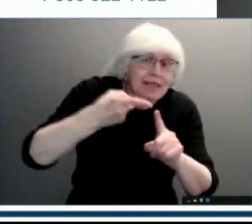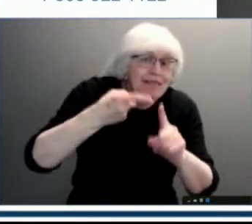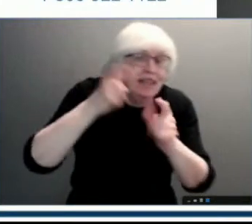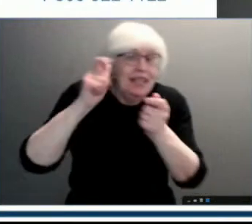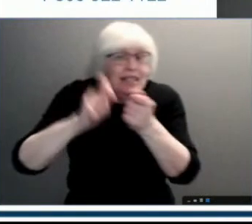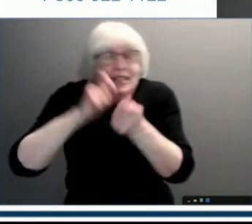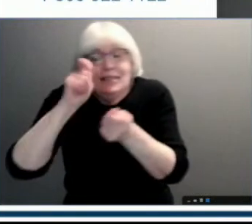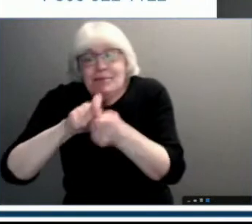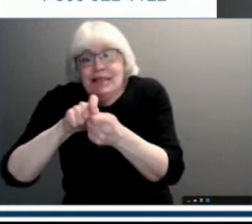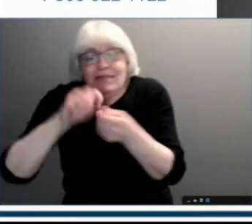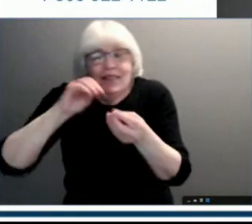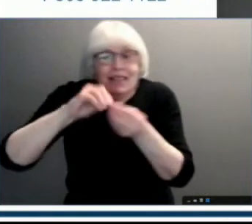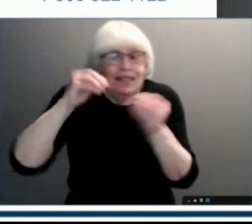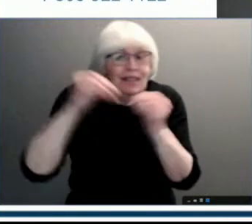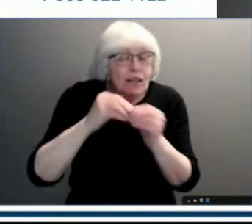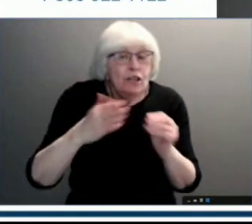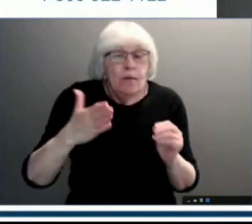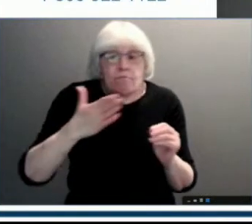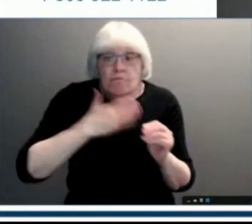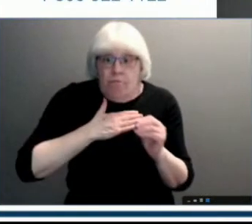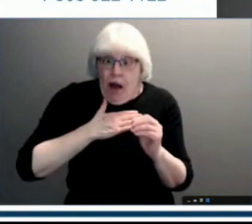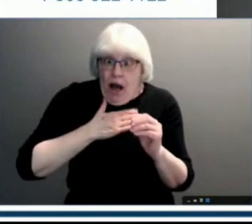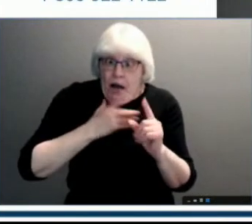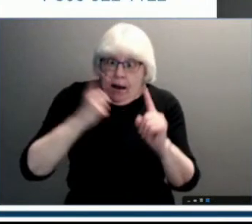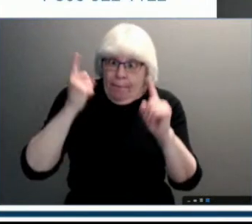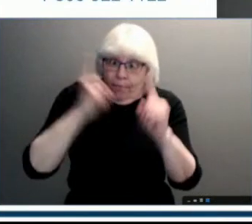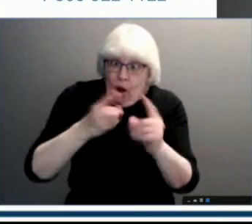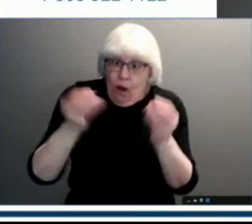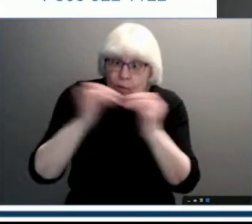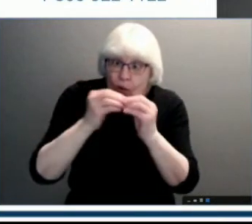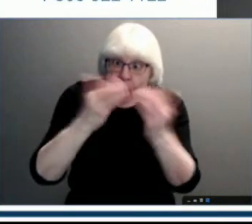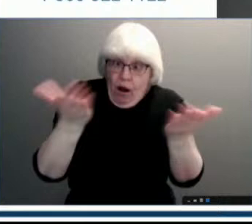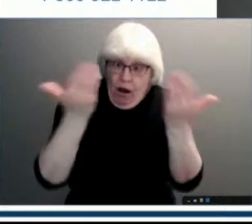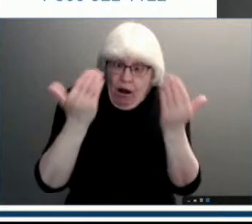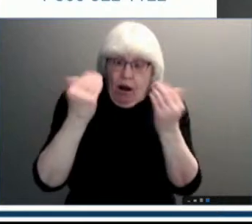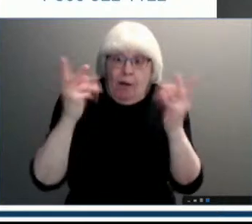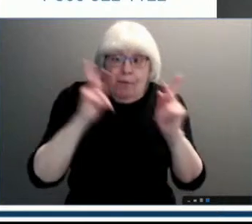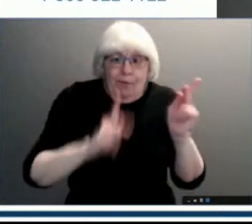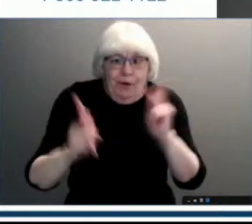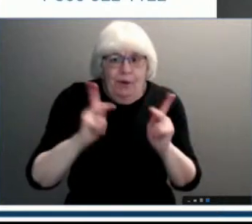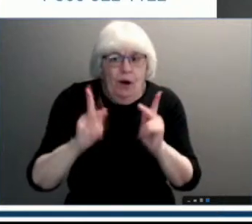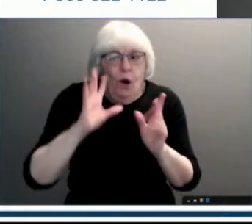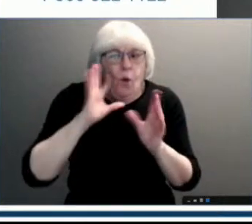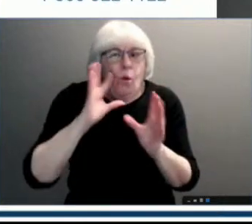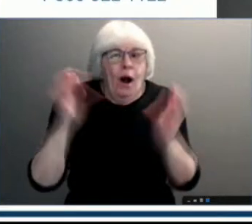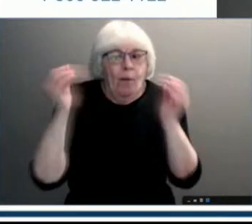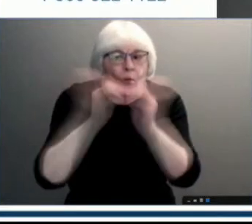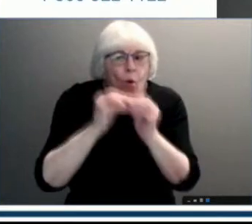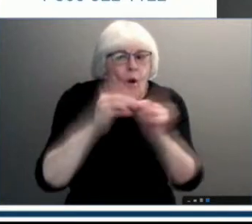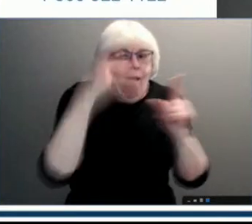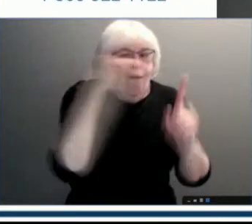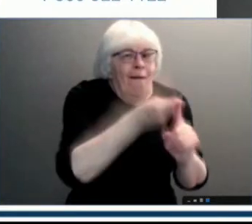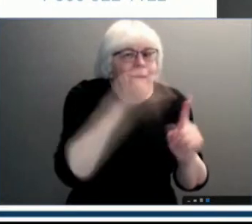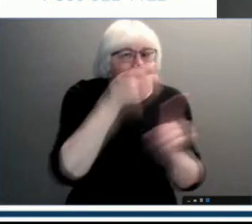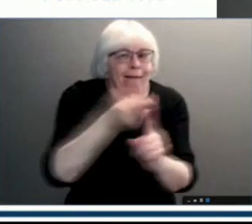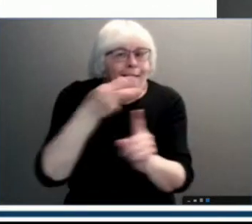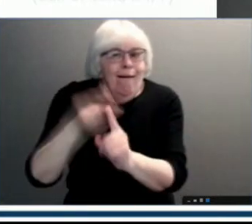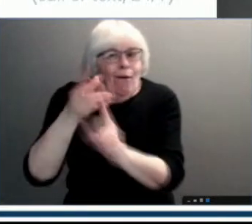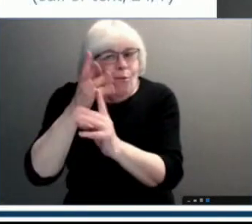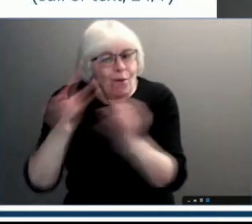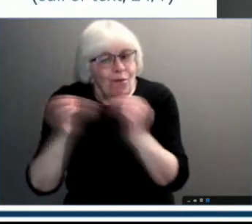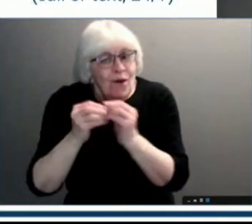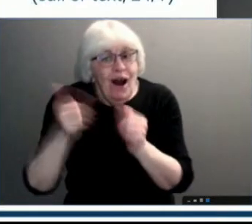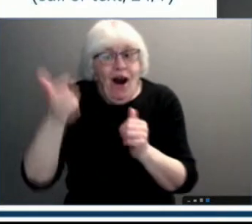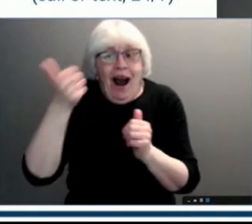get, the more vaccines we can deliver in the shortest period of time. So we need anybody who's got the ability and